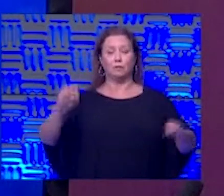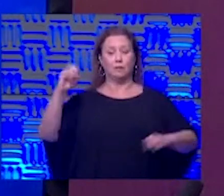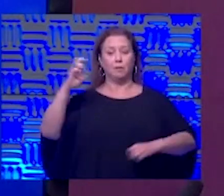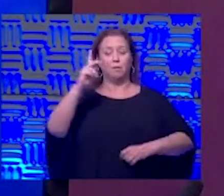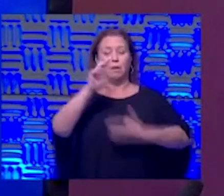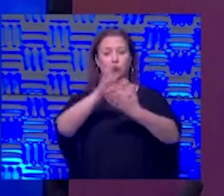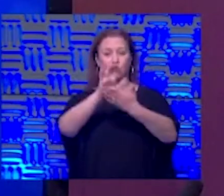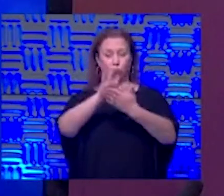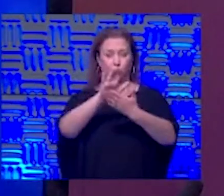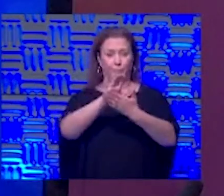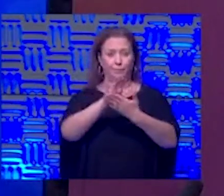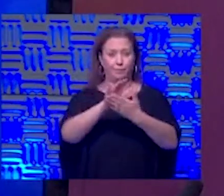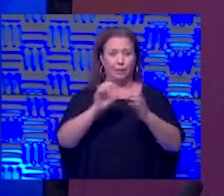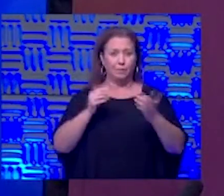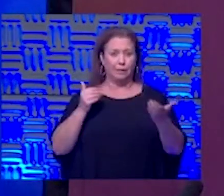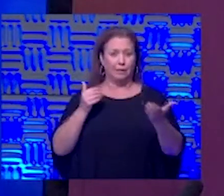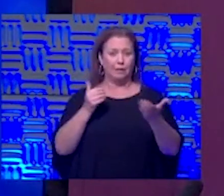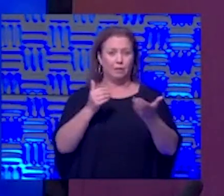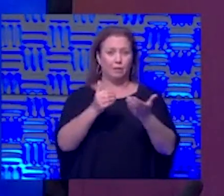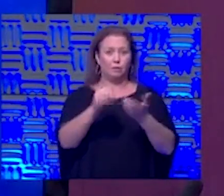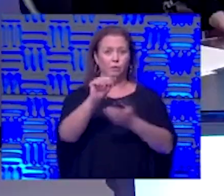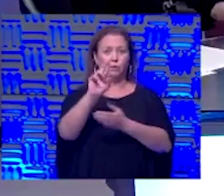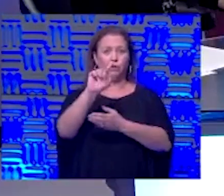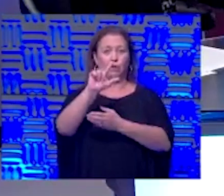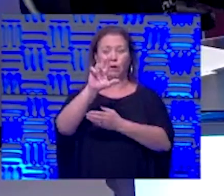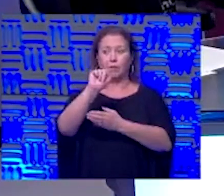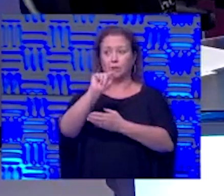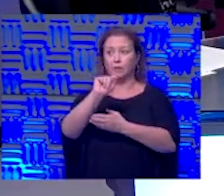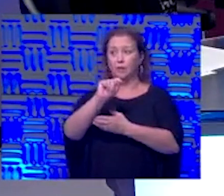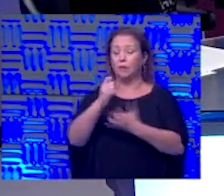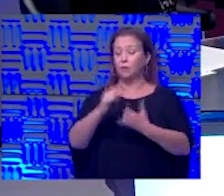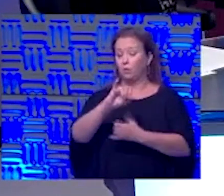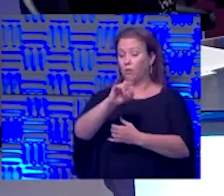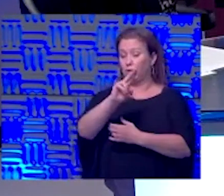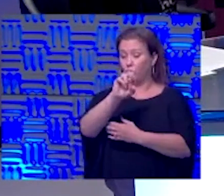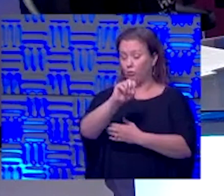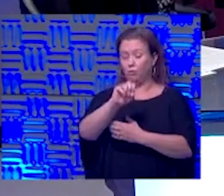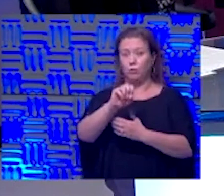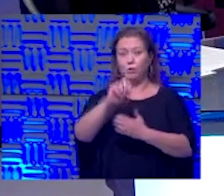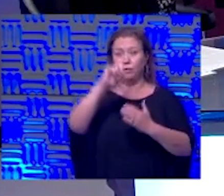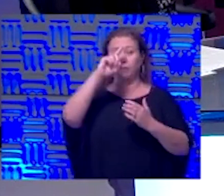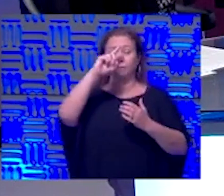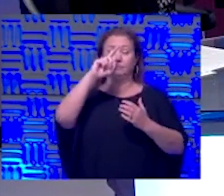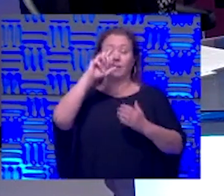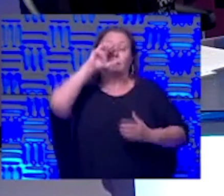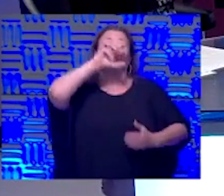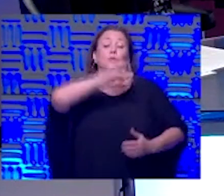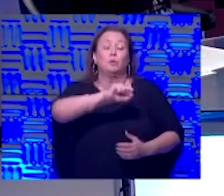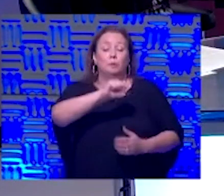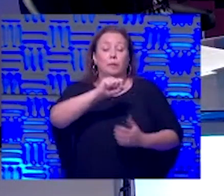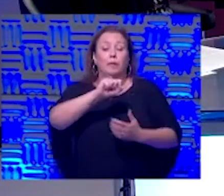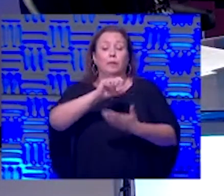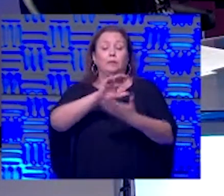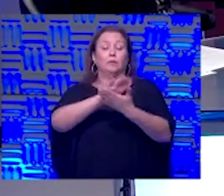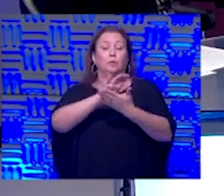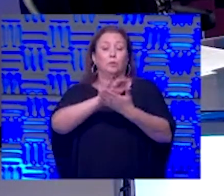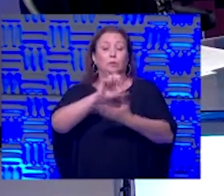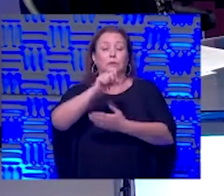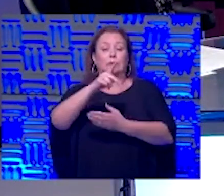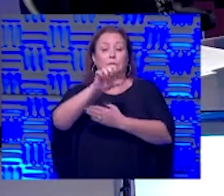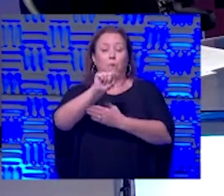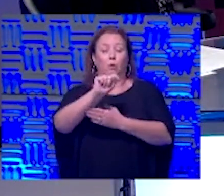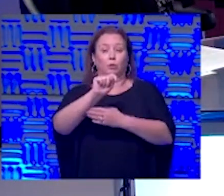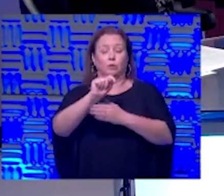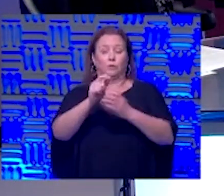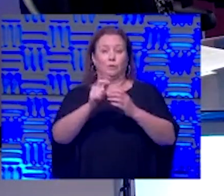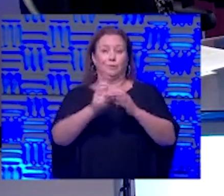school as we get closer to August. So it's June, and assuming schools open and sports gets back up and running at full